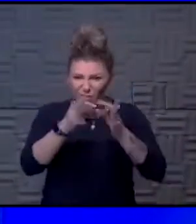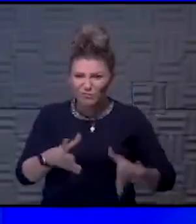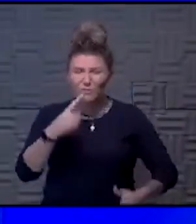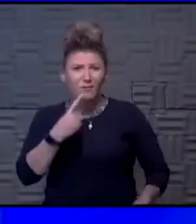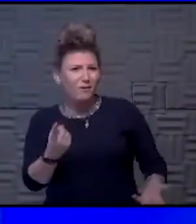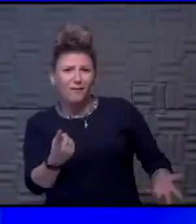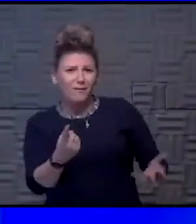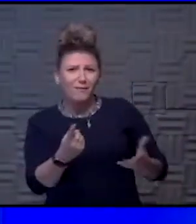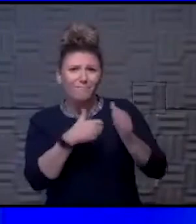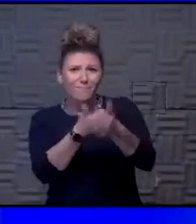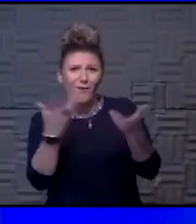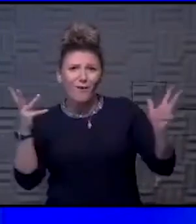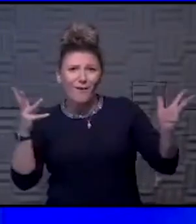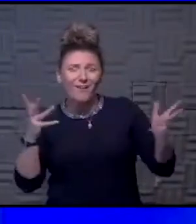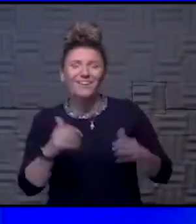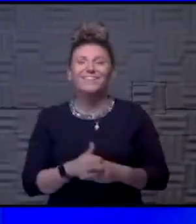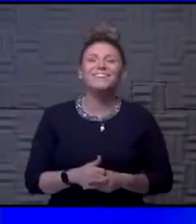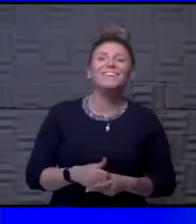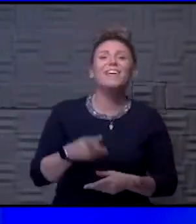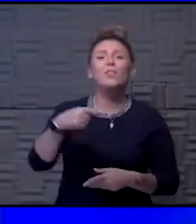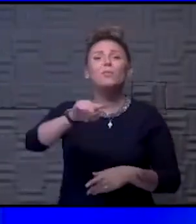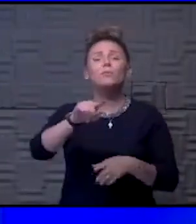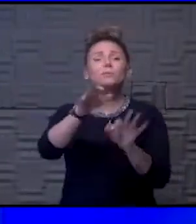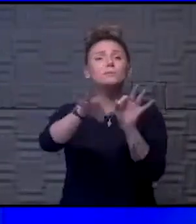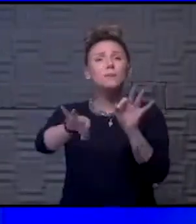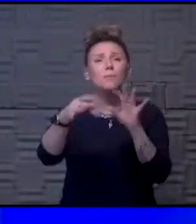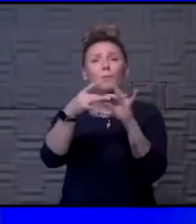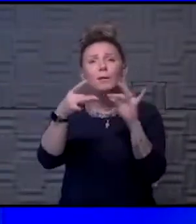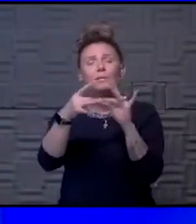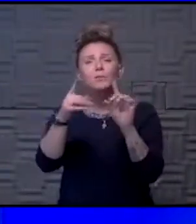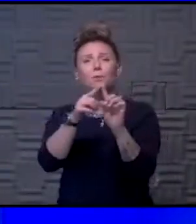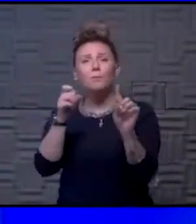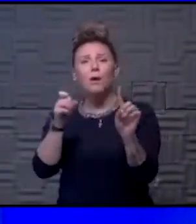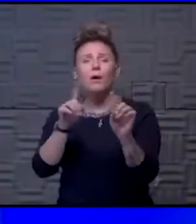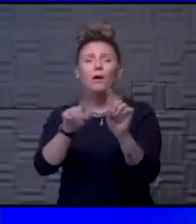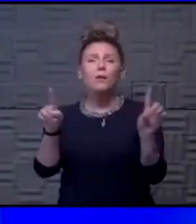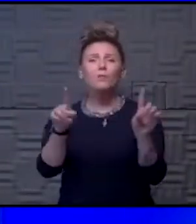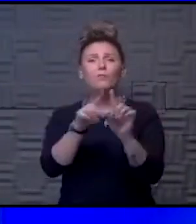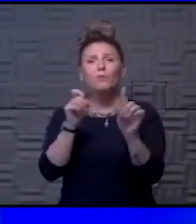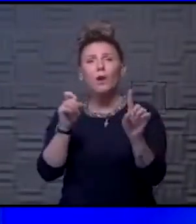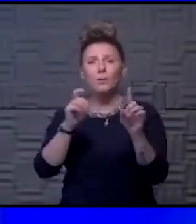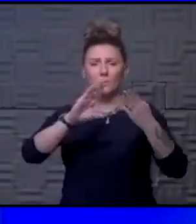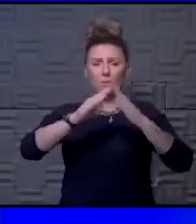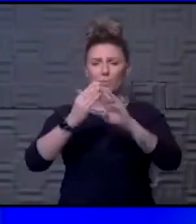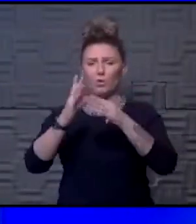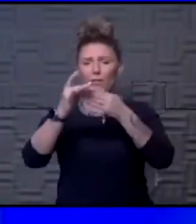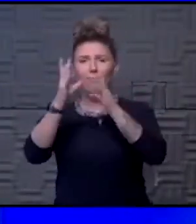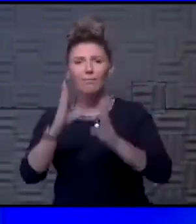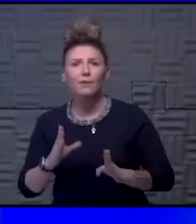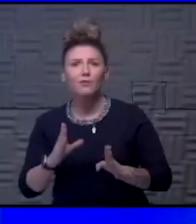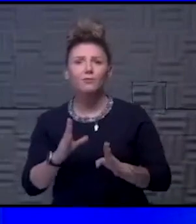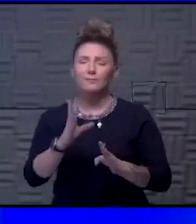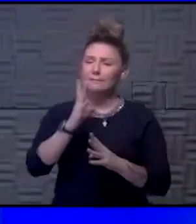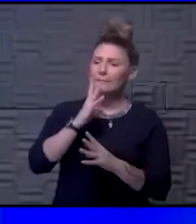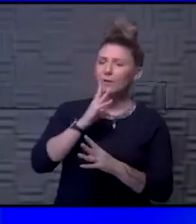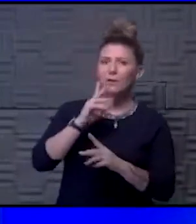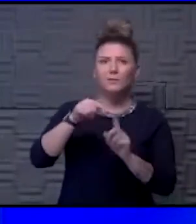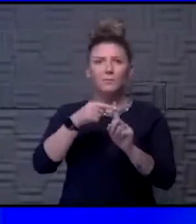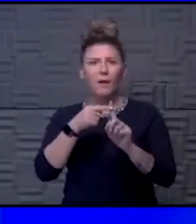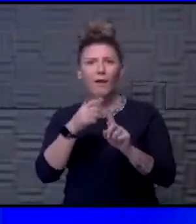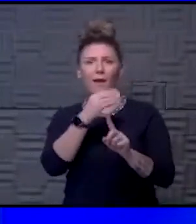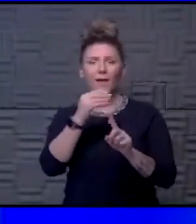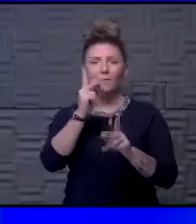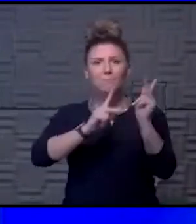it's just those things. And those are simple messages, but when they come from the community leaders, as we talked about, and the people that are